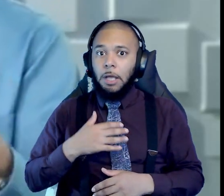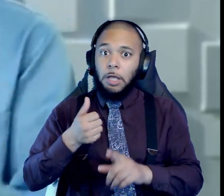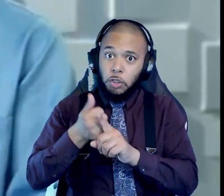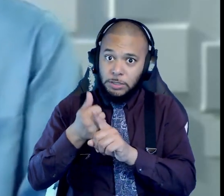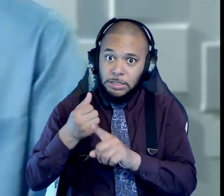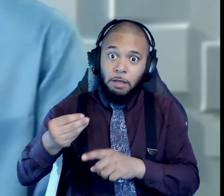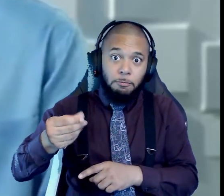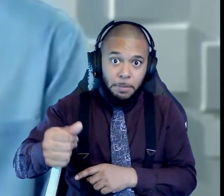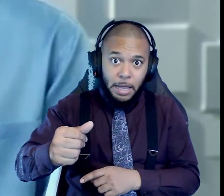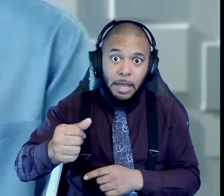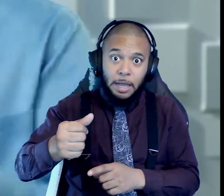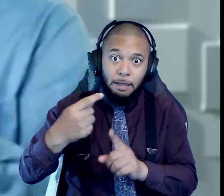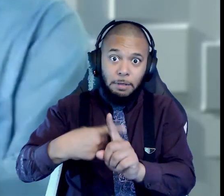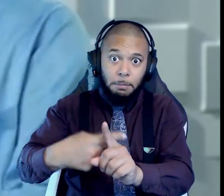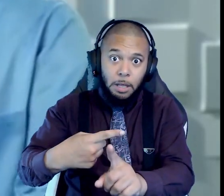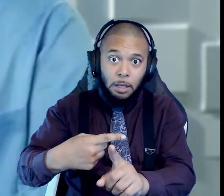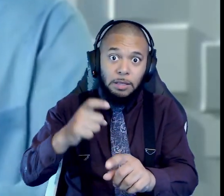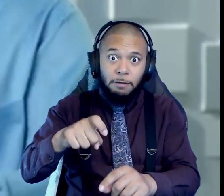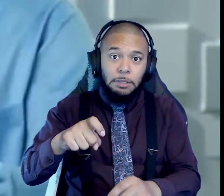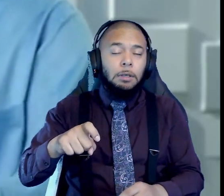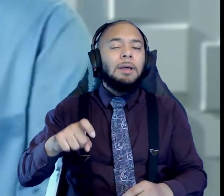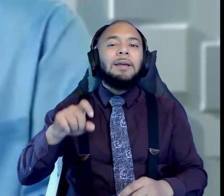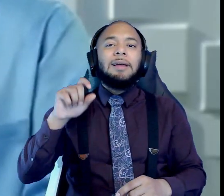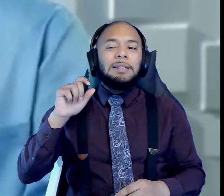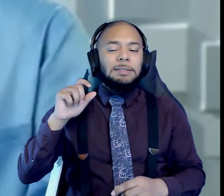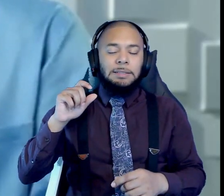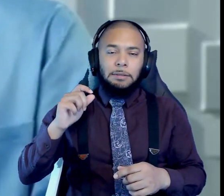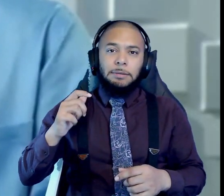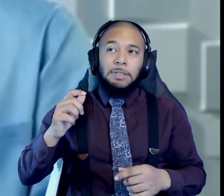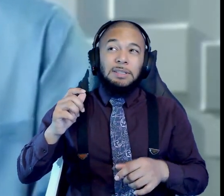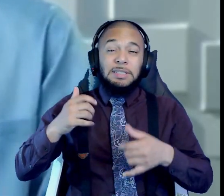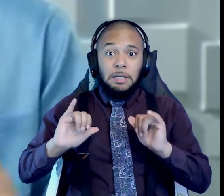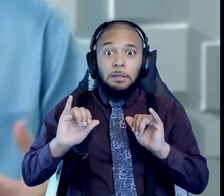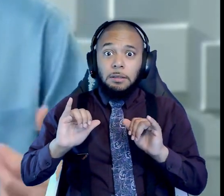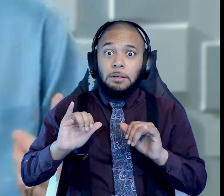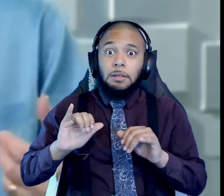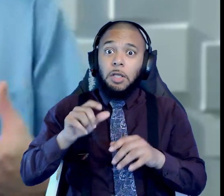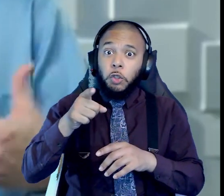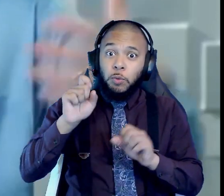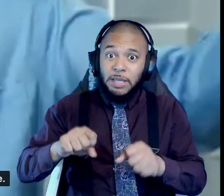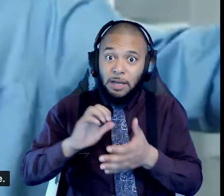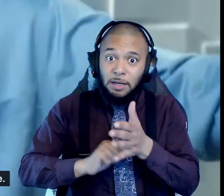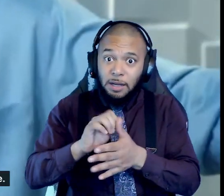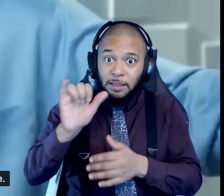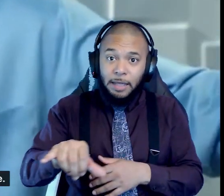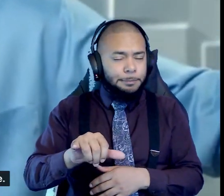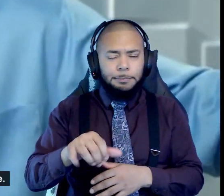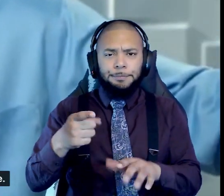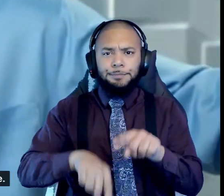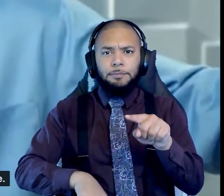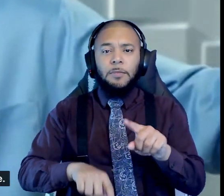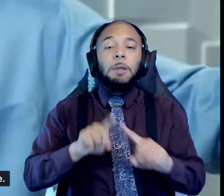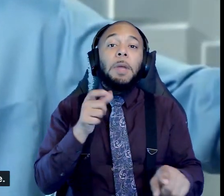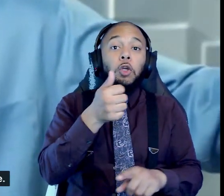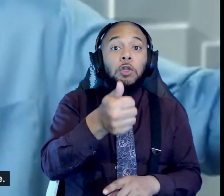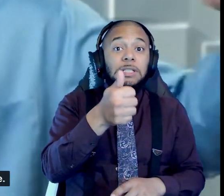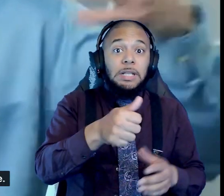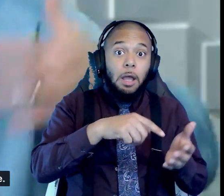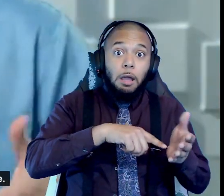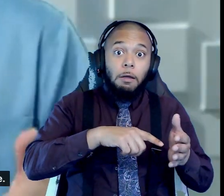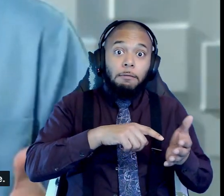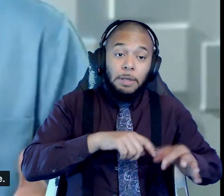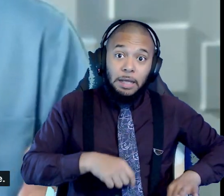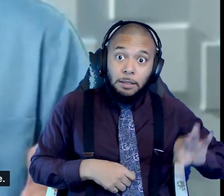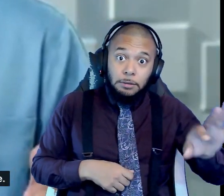that's not tax deductible my employer is paying the bulk of my health insurance so but if you have to go out there on your own and pay health expenses